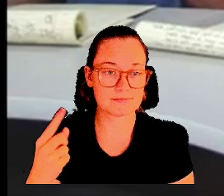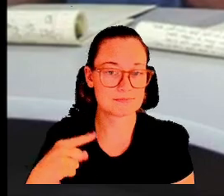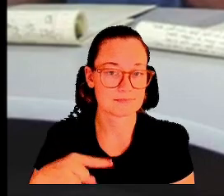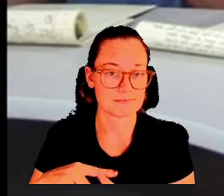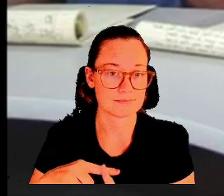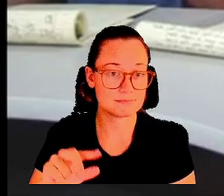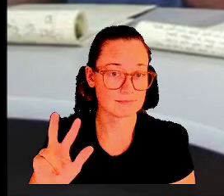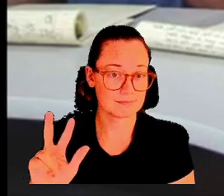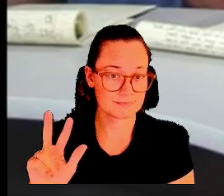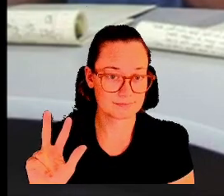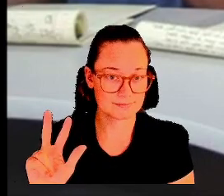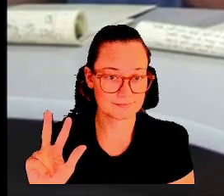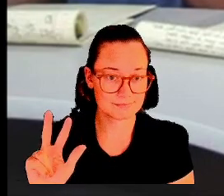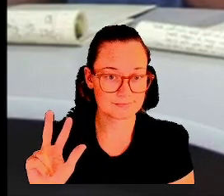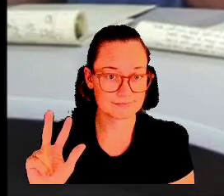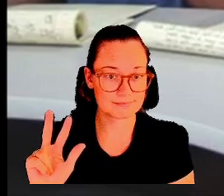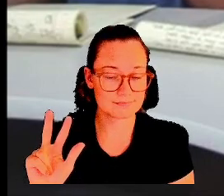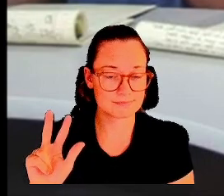plus 3